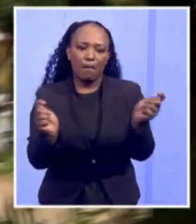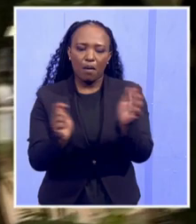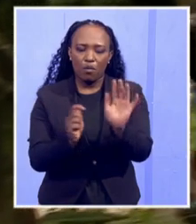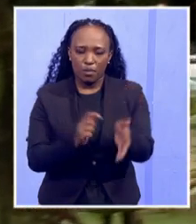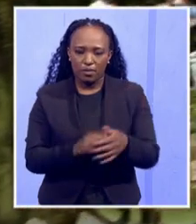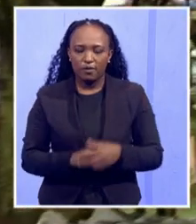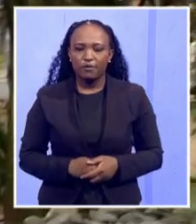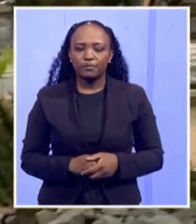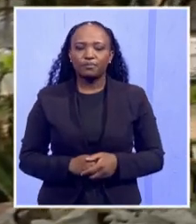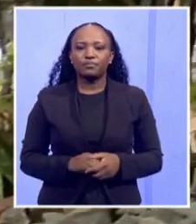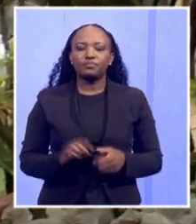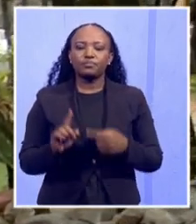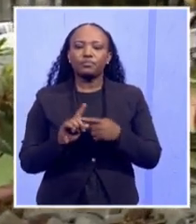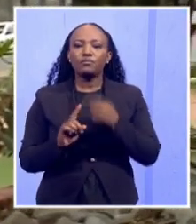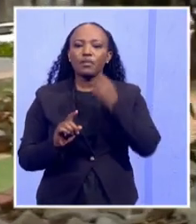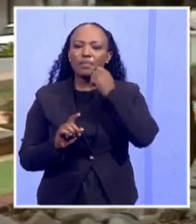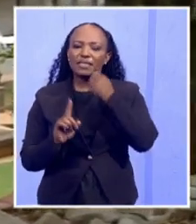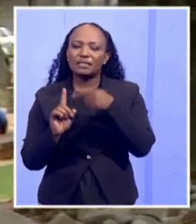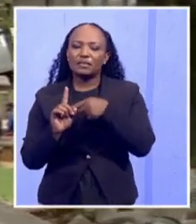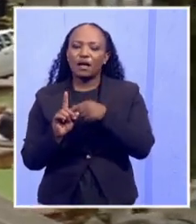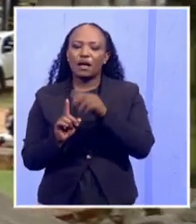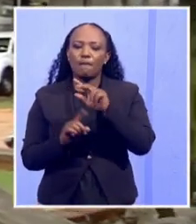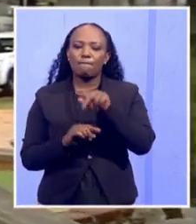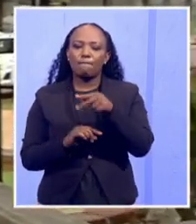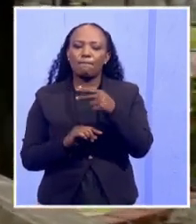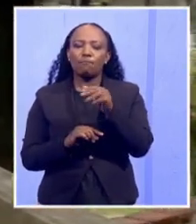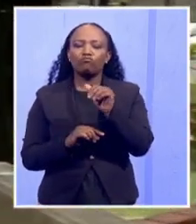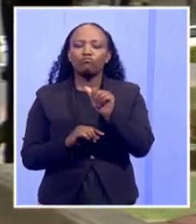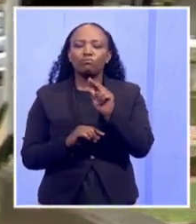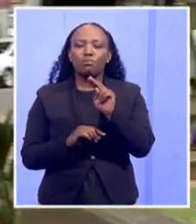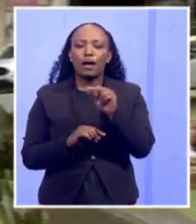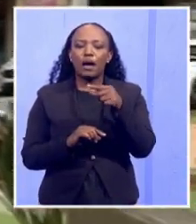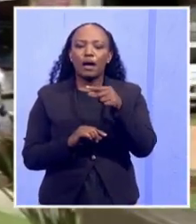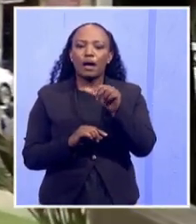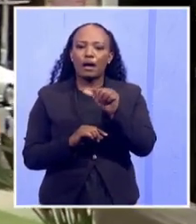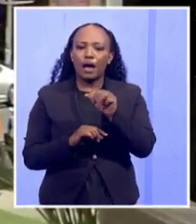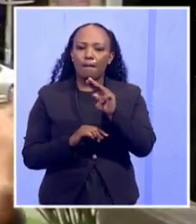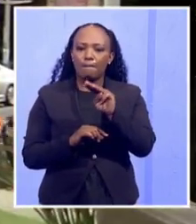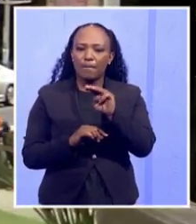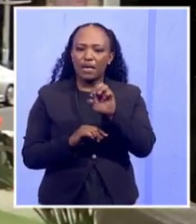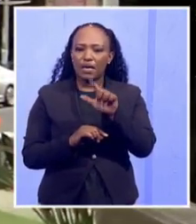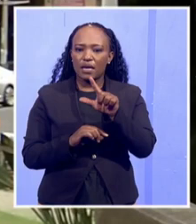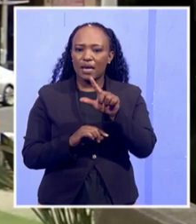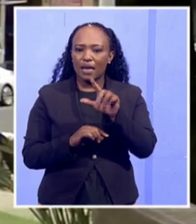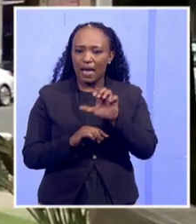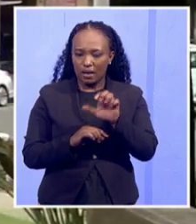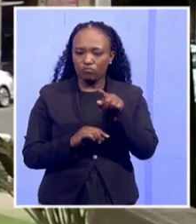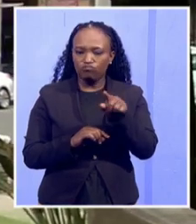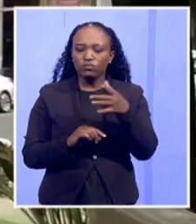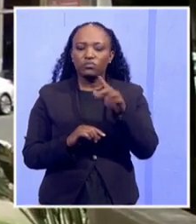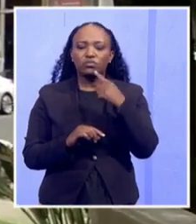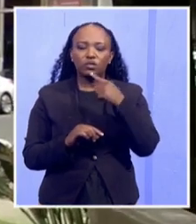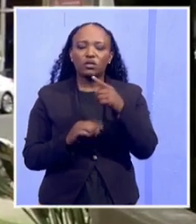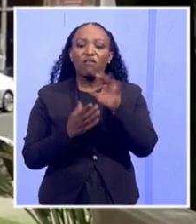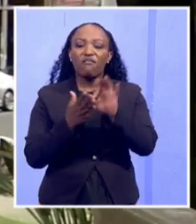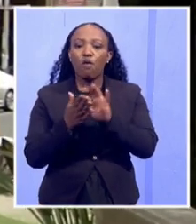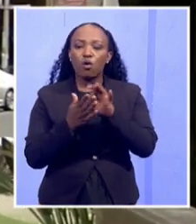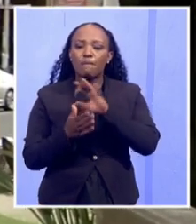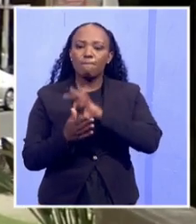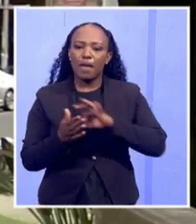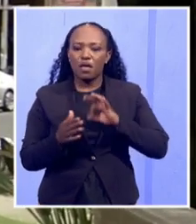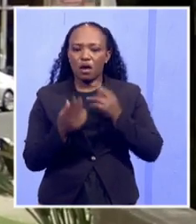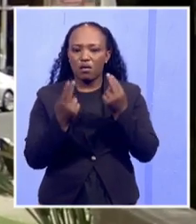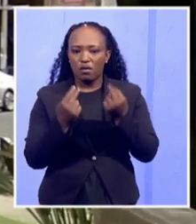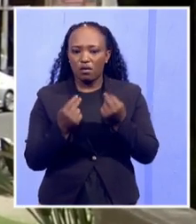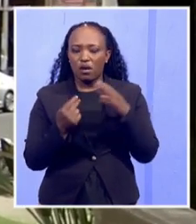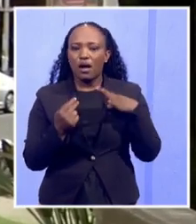That is Mr. Paramila, who speaks on behalf of the city of Ekurhuleni. As you've heard, that they will be voting for a new mayor shortly, which